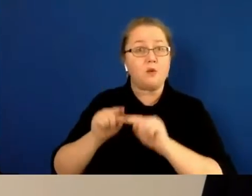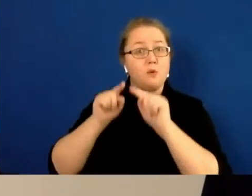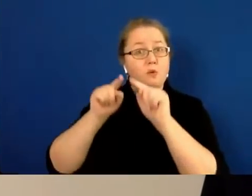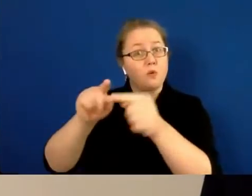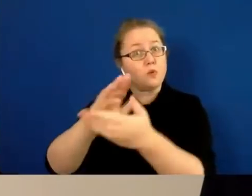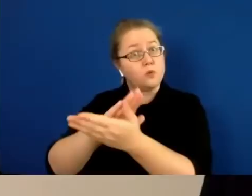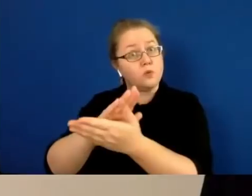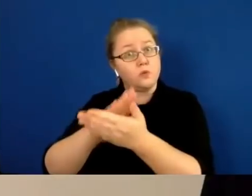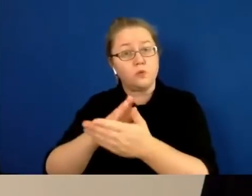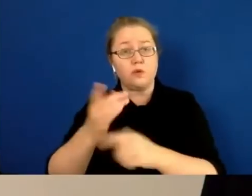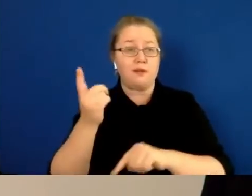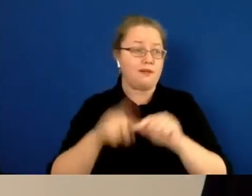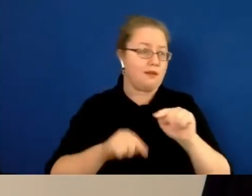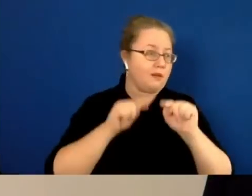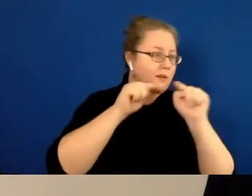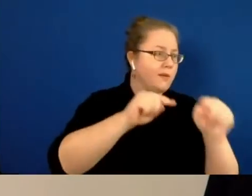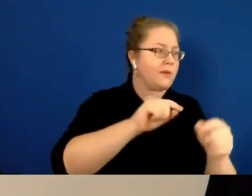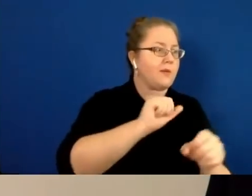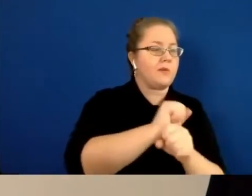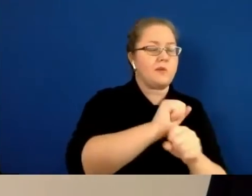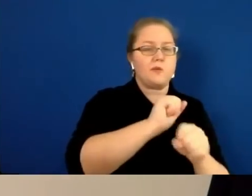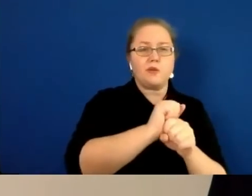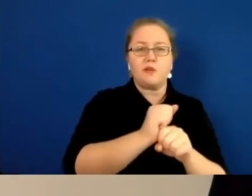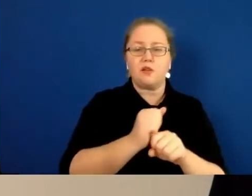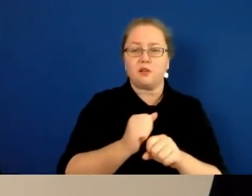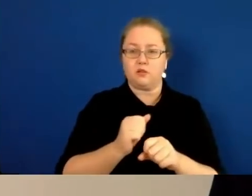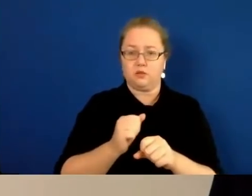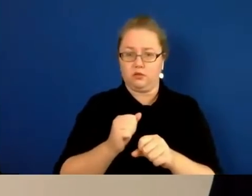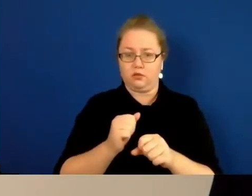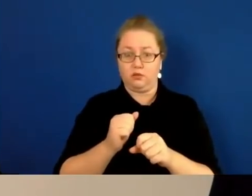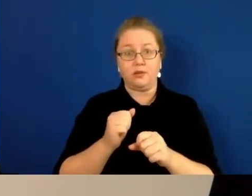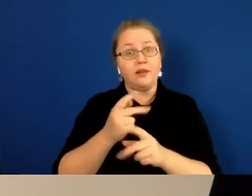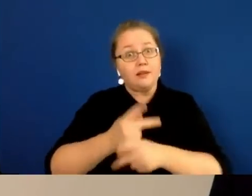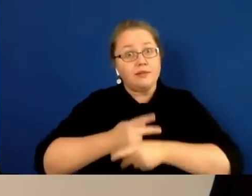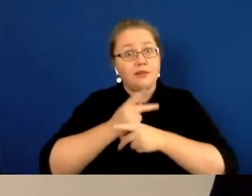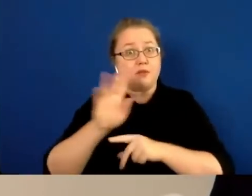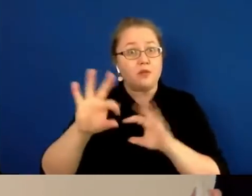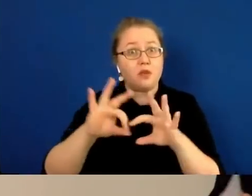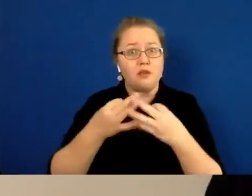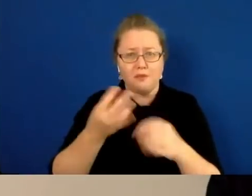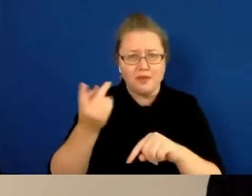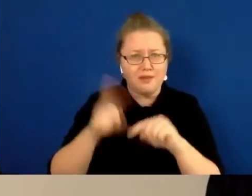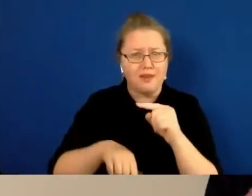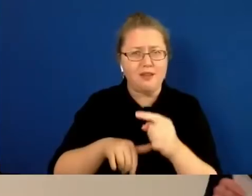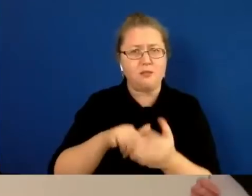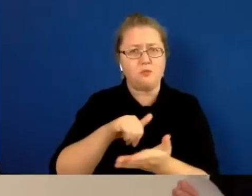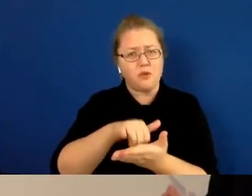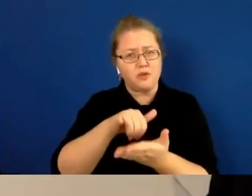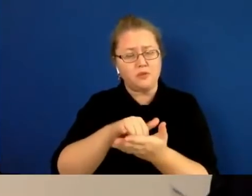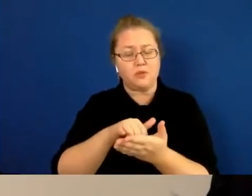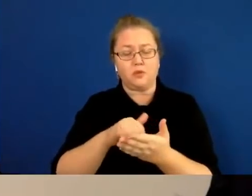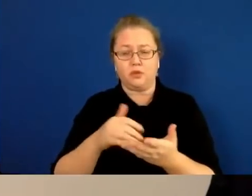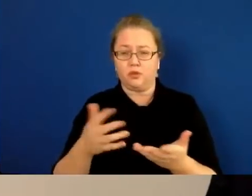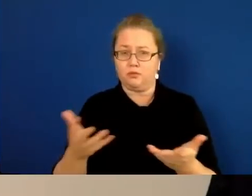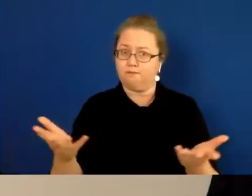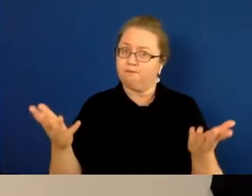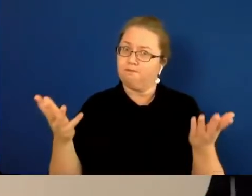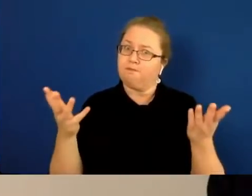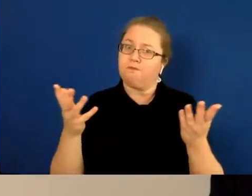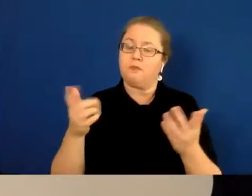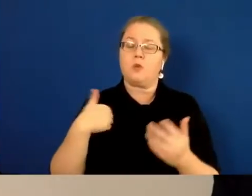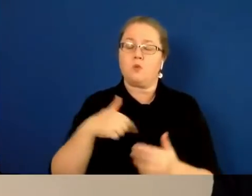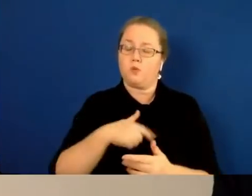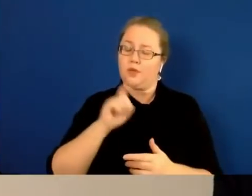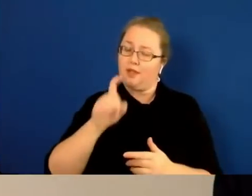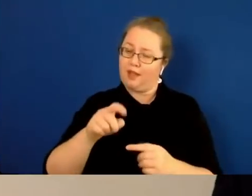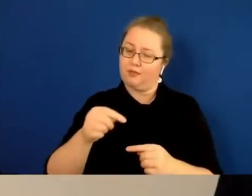large ripple effect. And we're seeing that with the thousands of people now who are in isolation, and particularly here in the